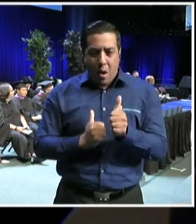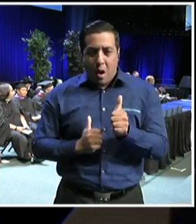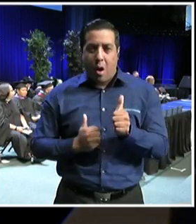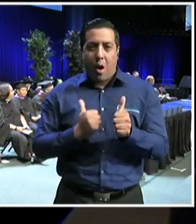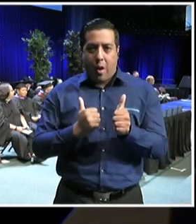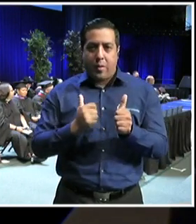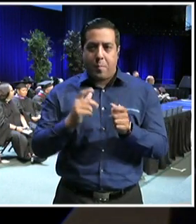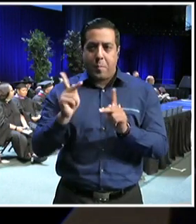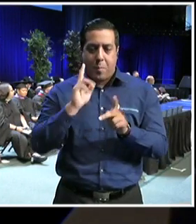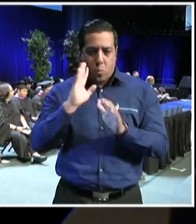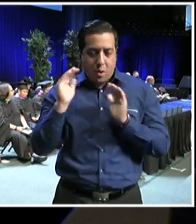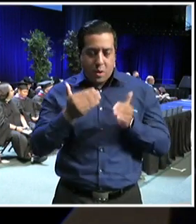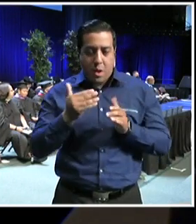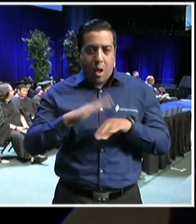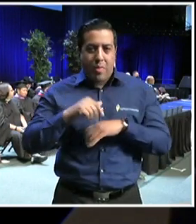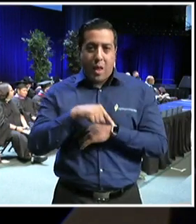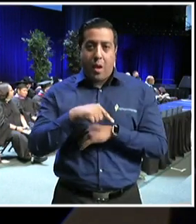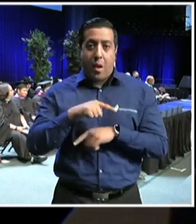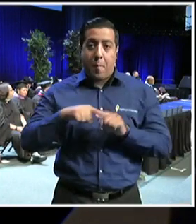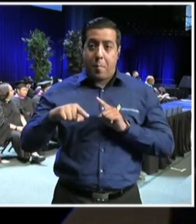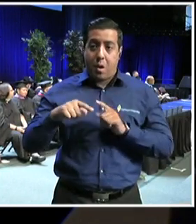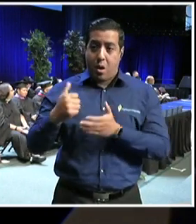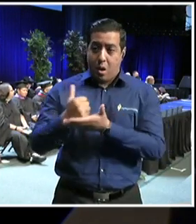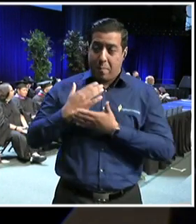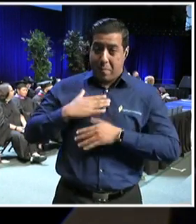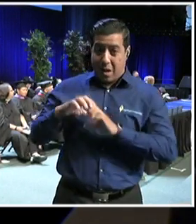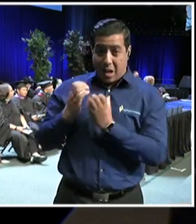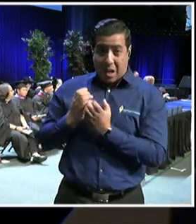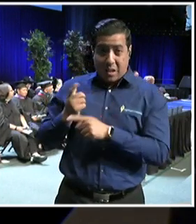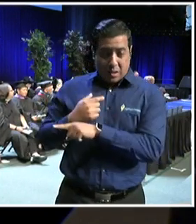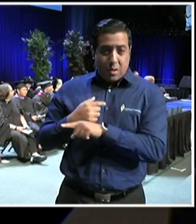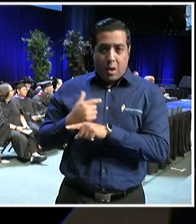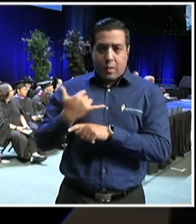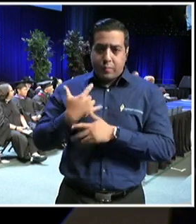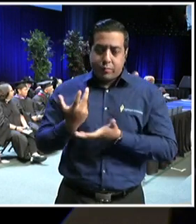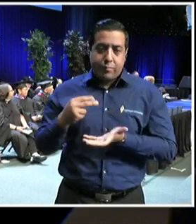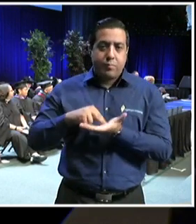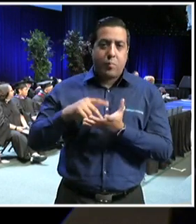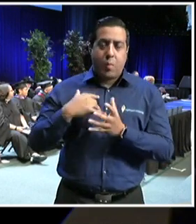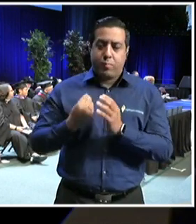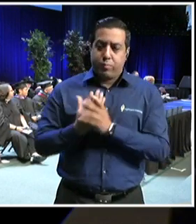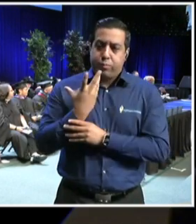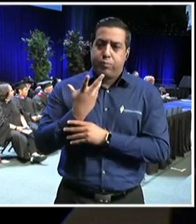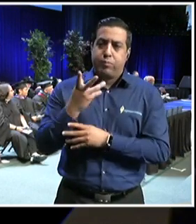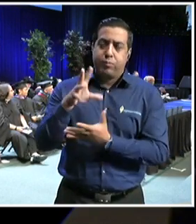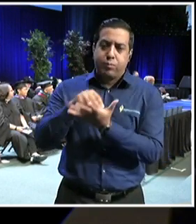gets the most attention. But with the help of my classmates, I got up and I grew from it.